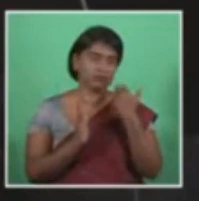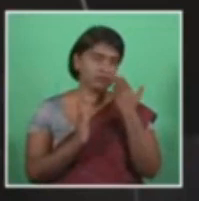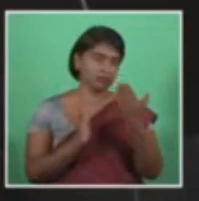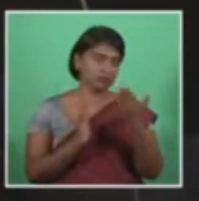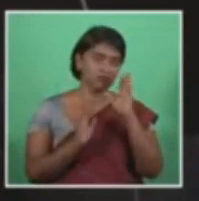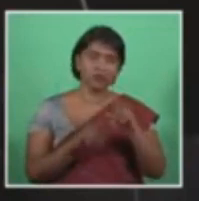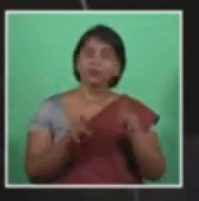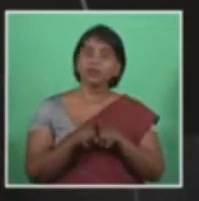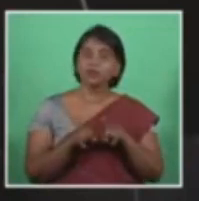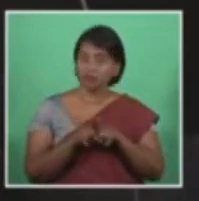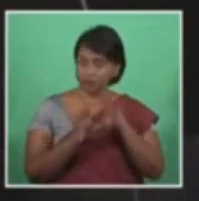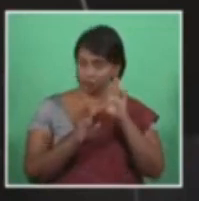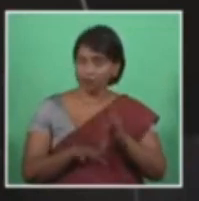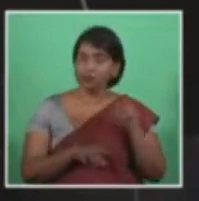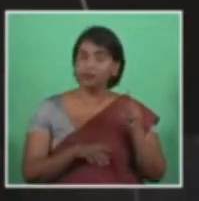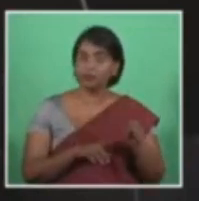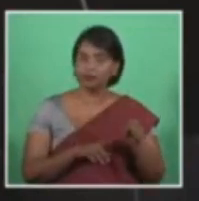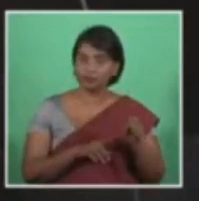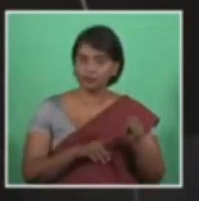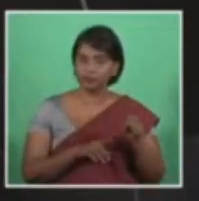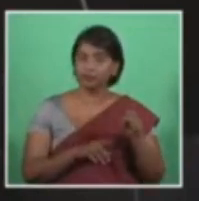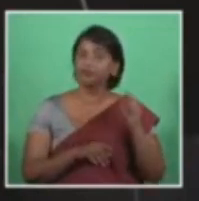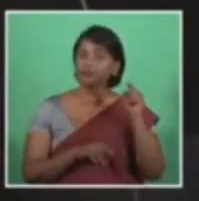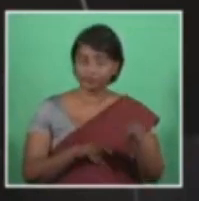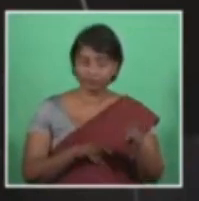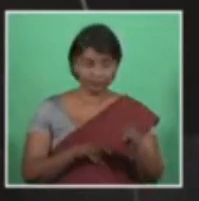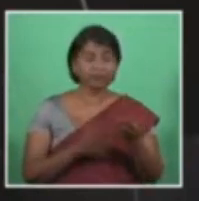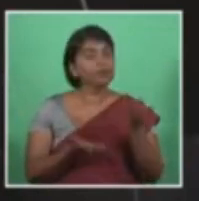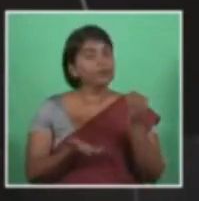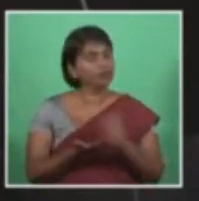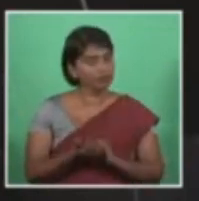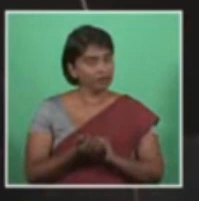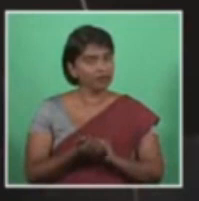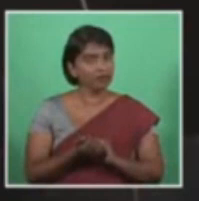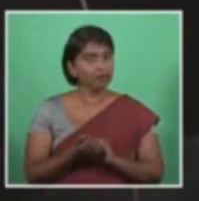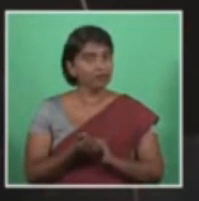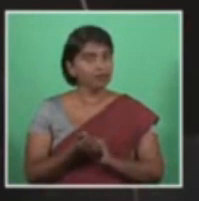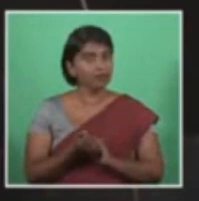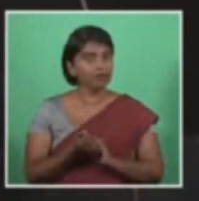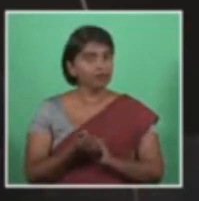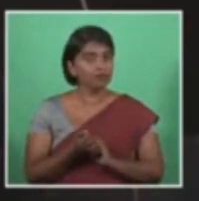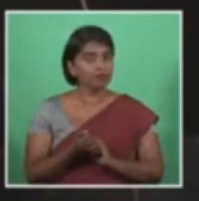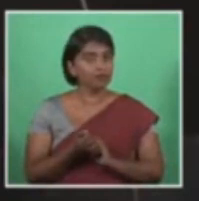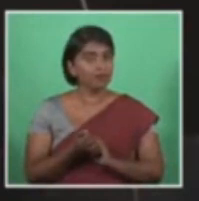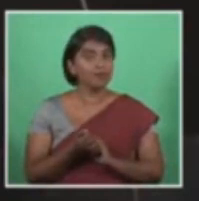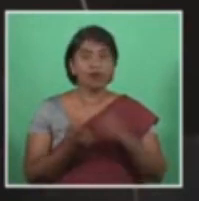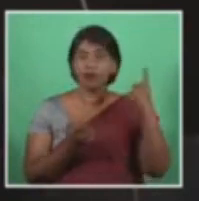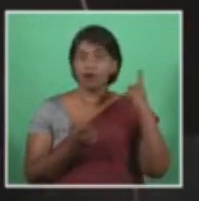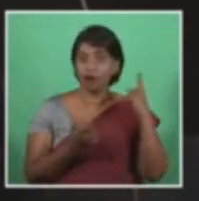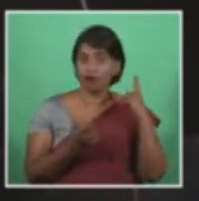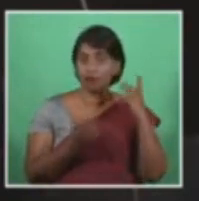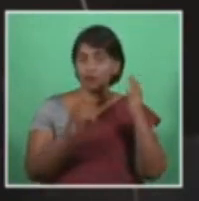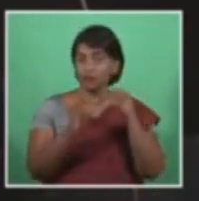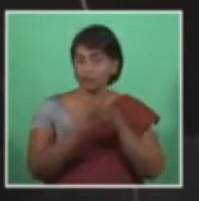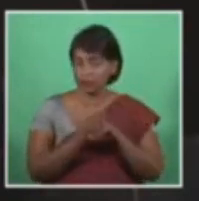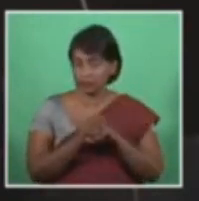is again a replica of the very militarized rehabilitation programs